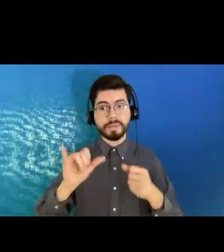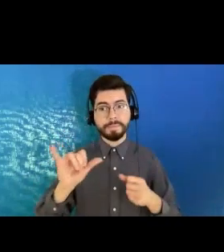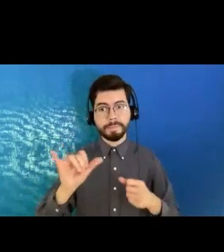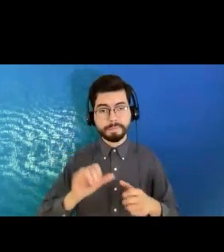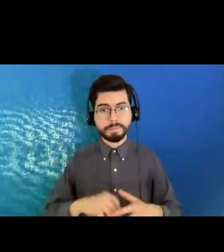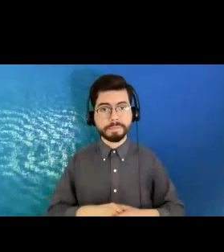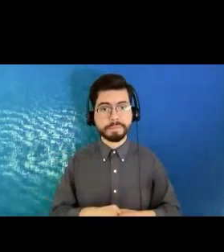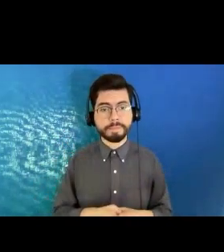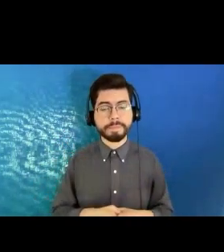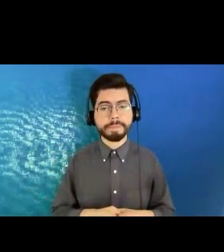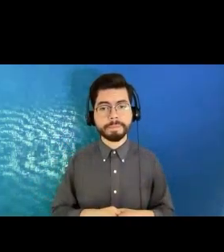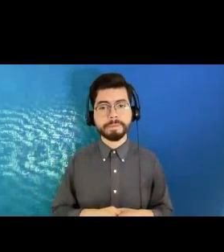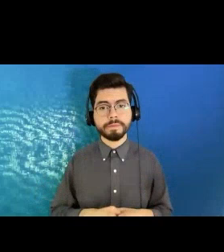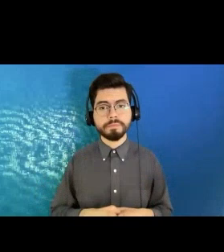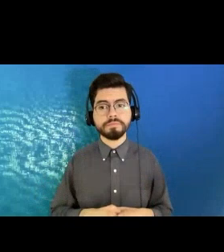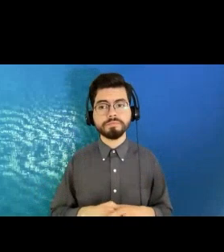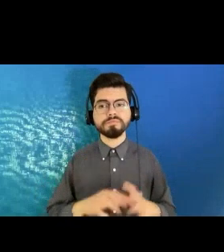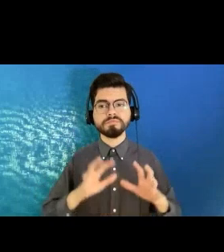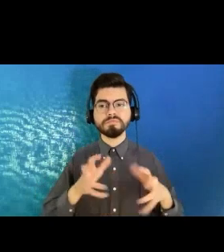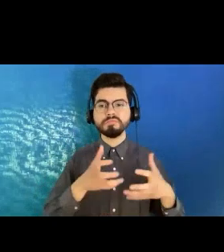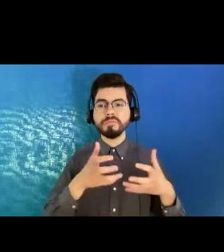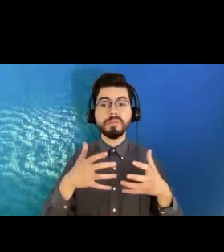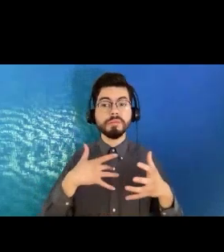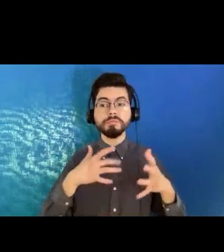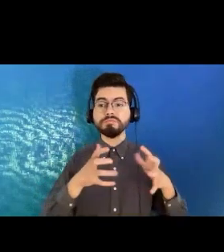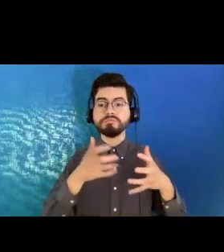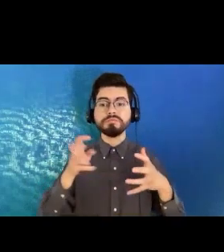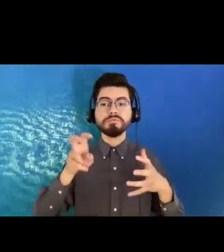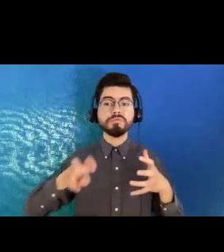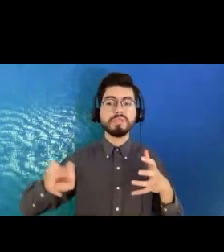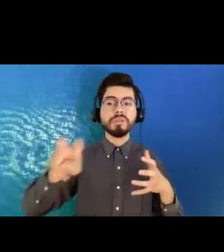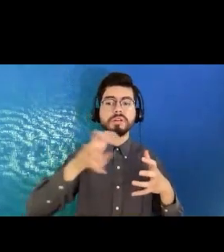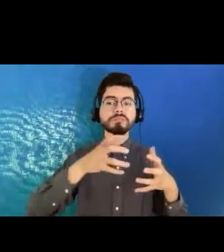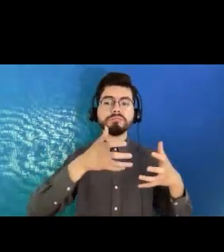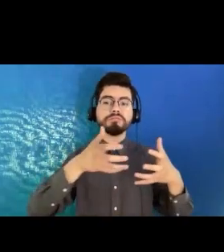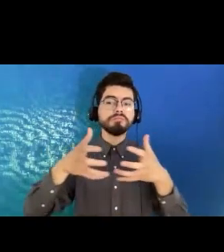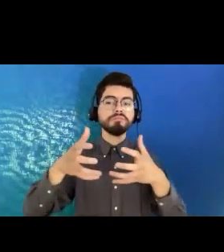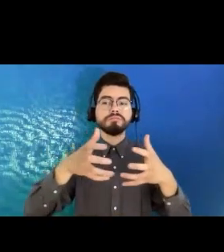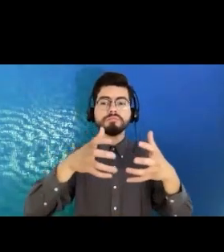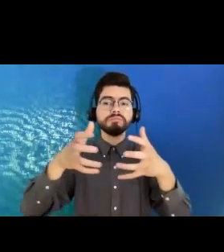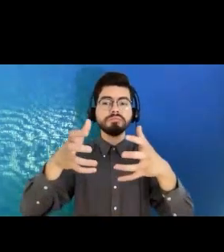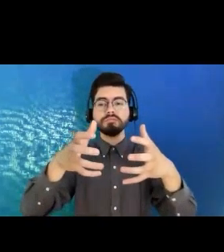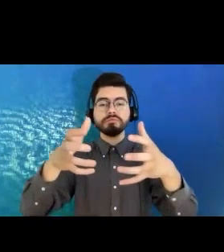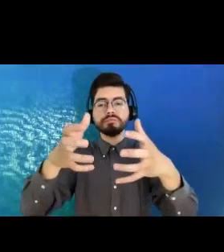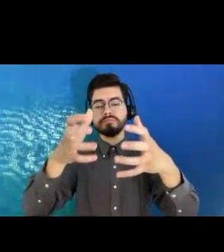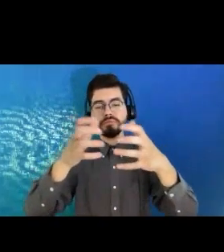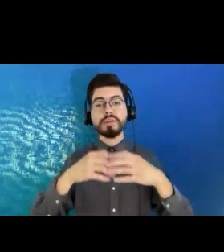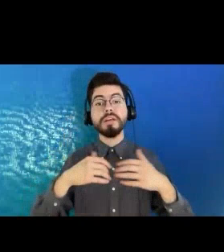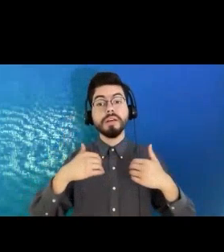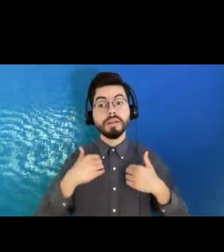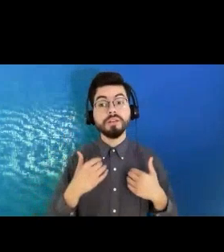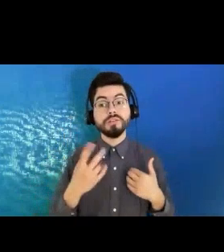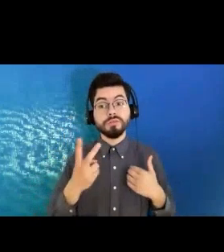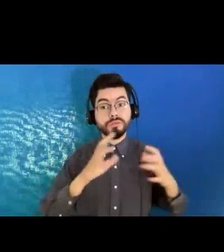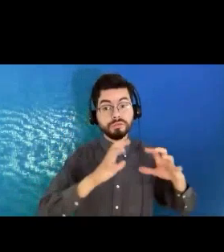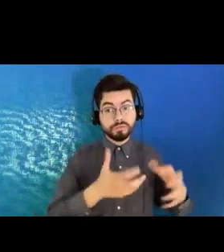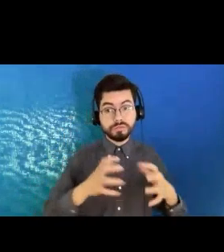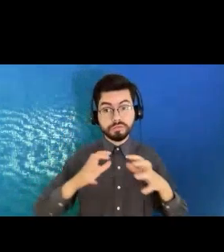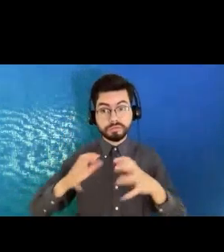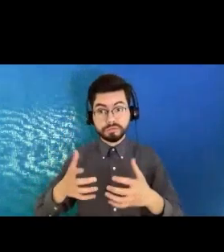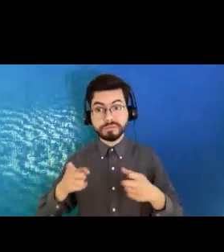They move, they're, you know, large nomadic creatures. They move across the landscape. We have two populations. They're not